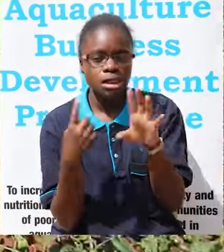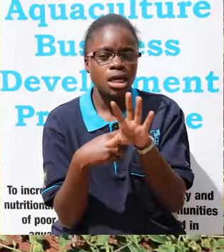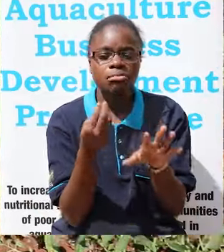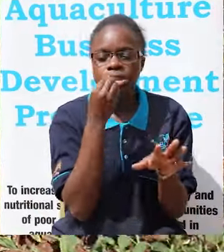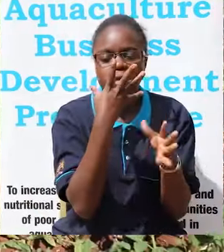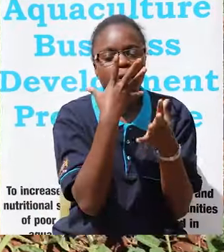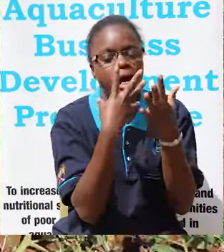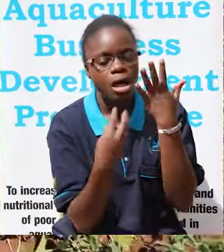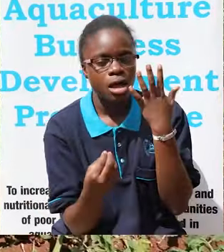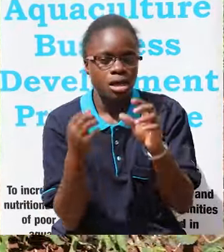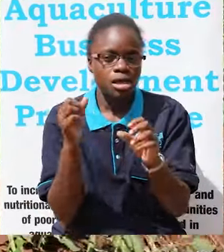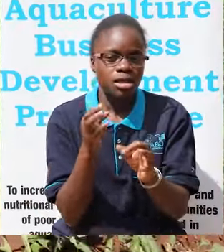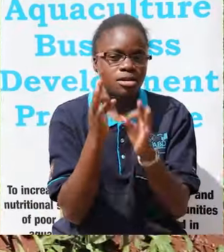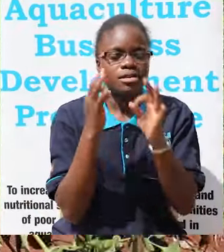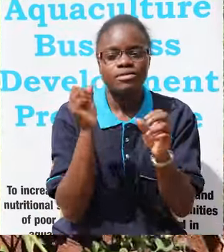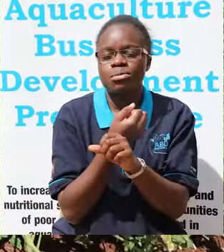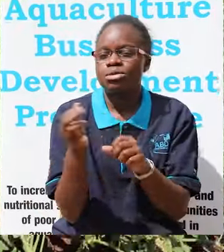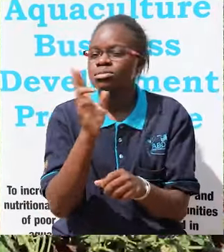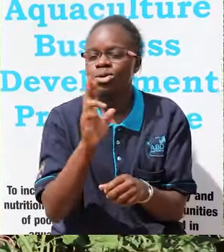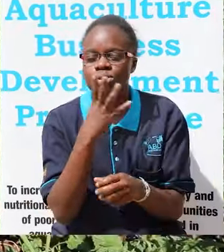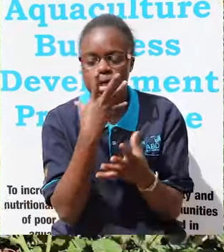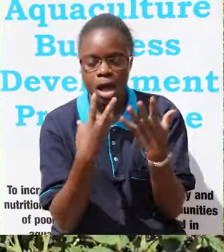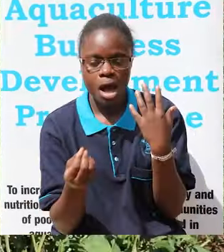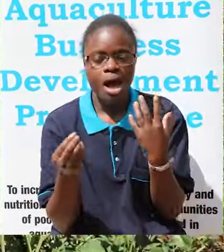to consume it. For those who are unable to consume the